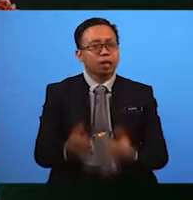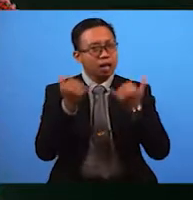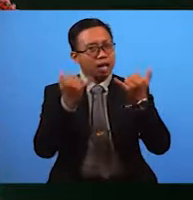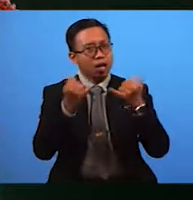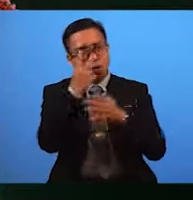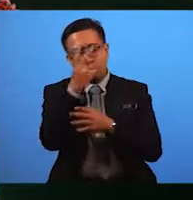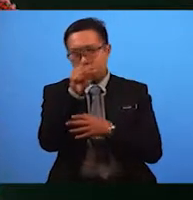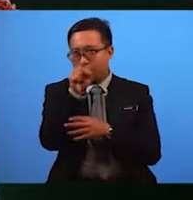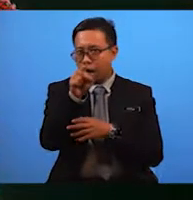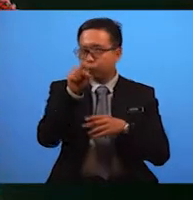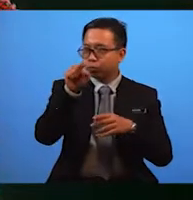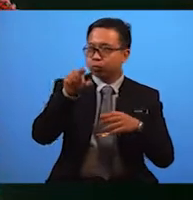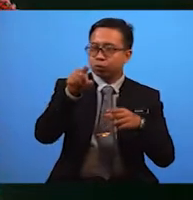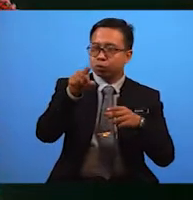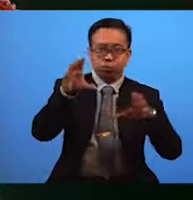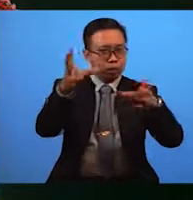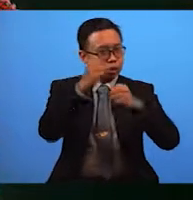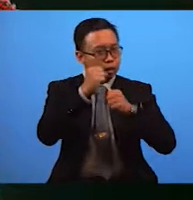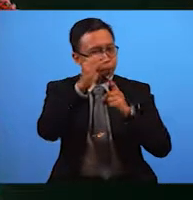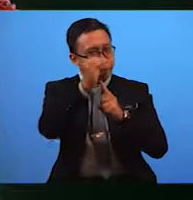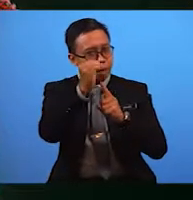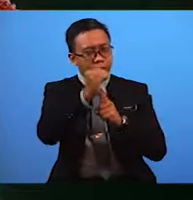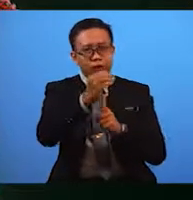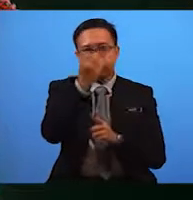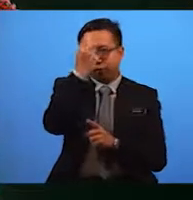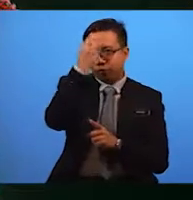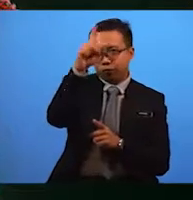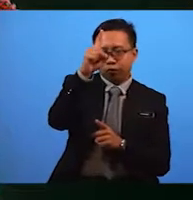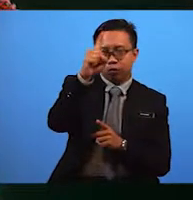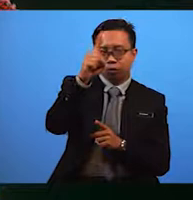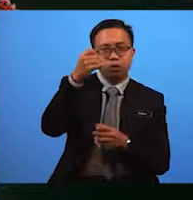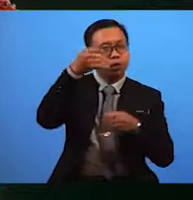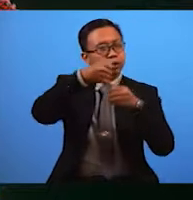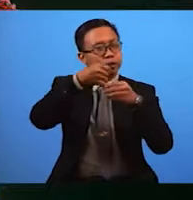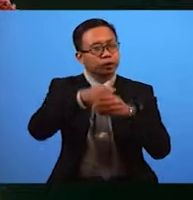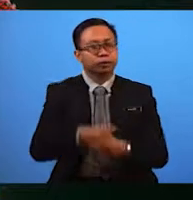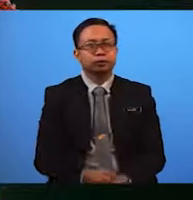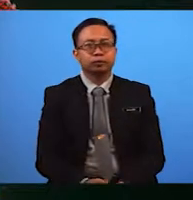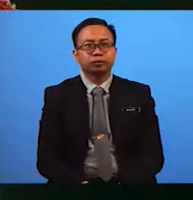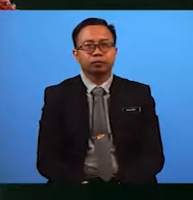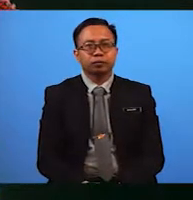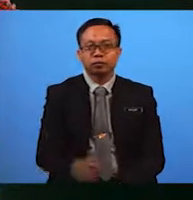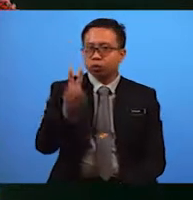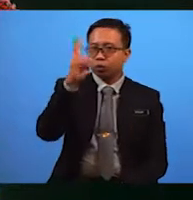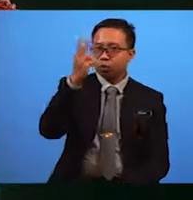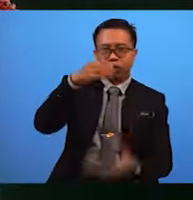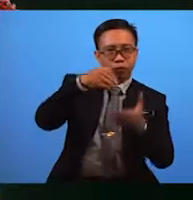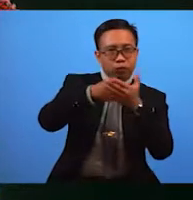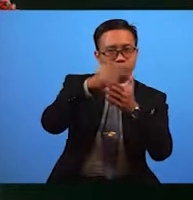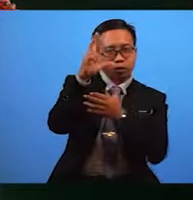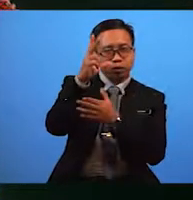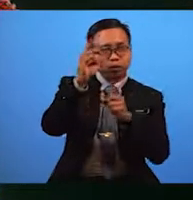how you can get marks for content. Usually, between 12 to 13 marks